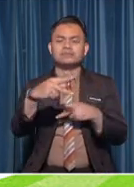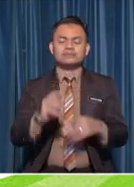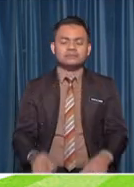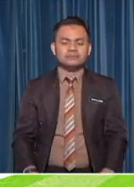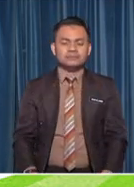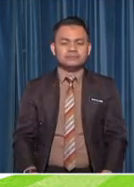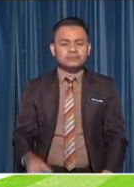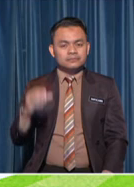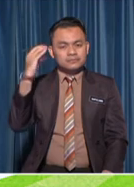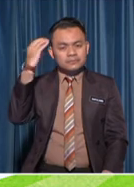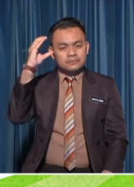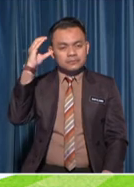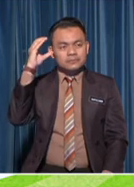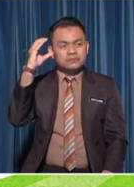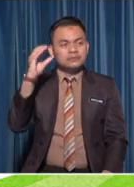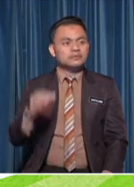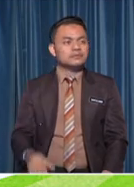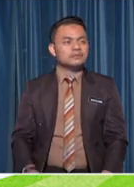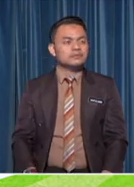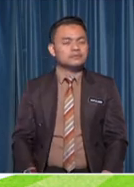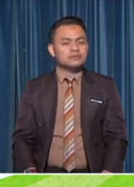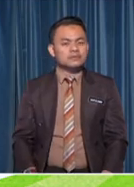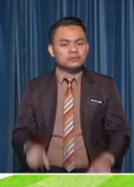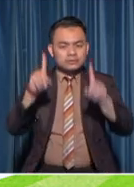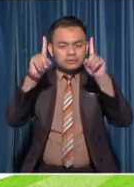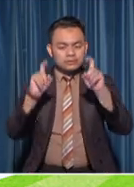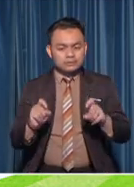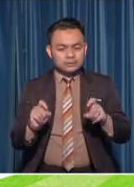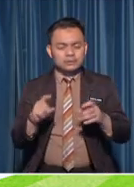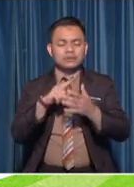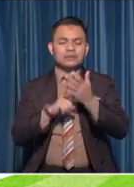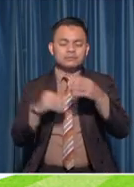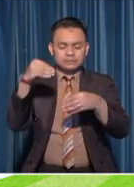I have to guess what is inside the box.